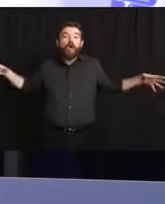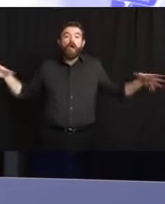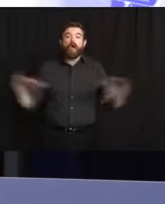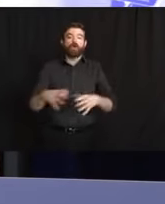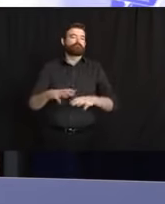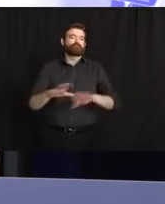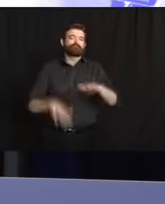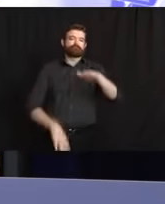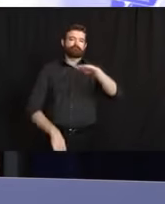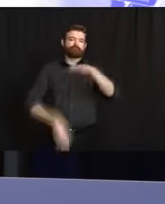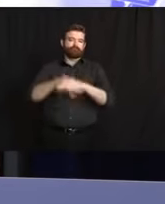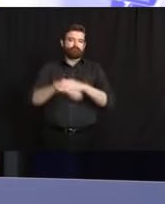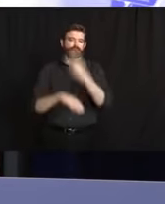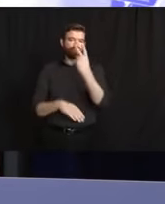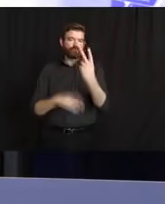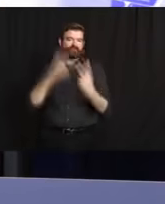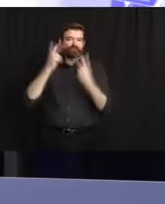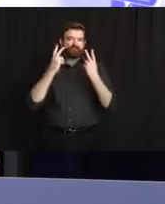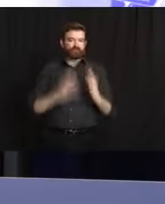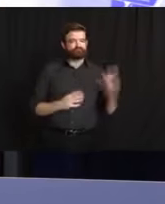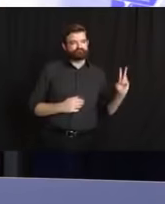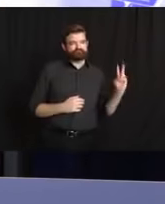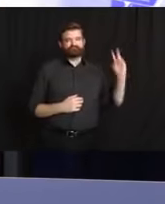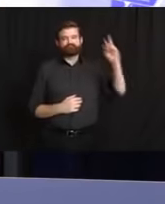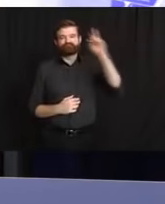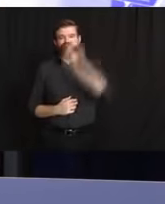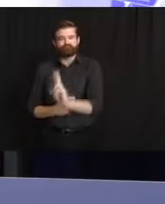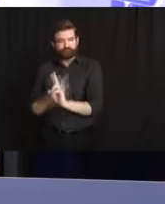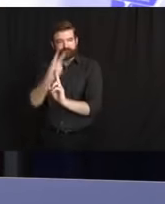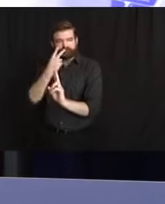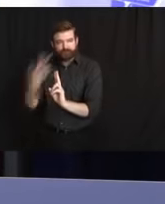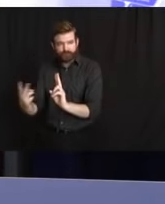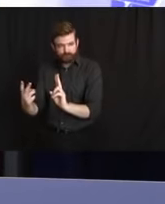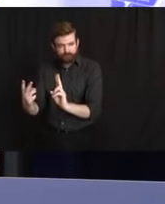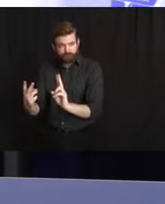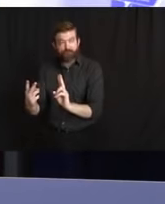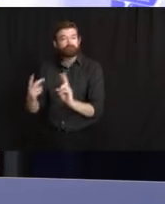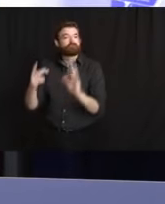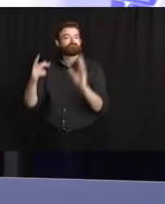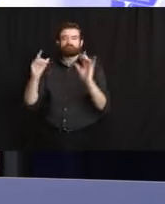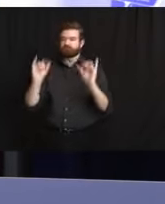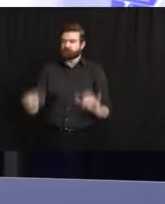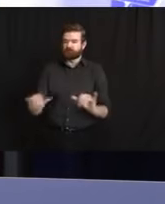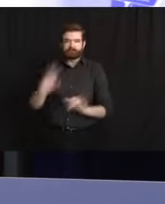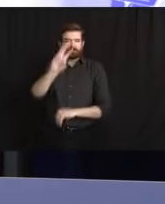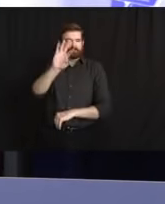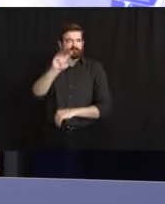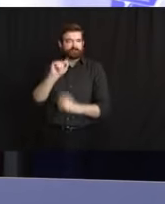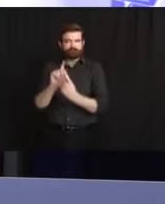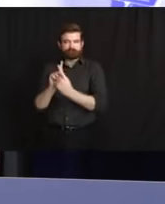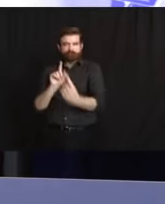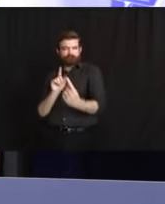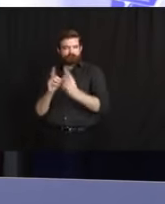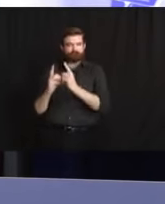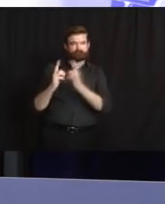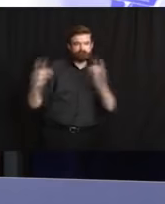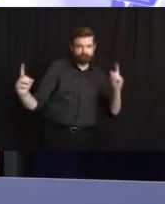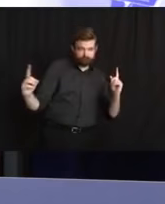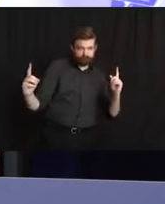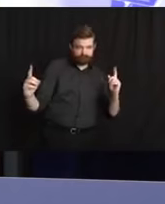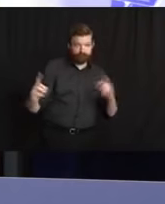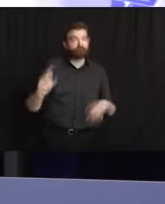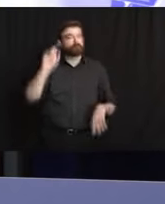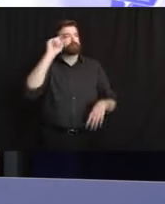from the resident. Both visitor and residents must wear face coverings. A designated area should